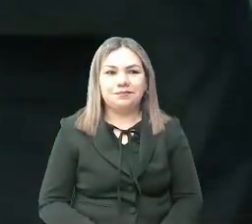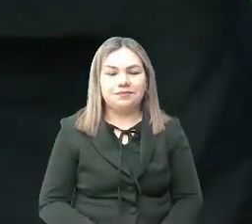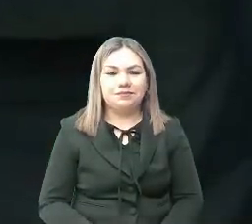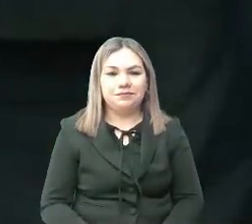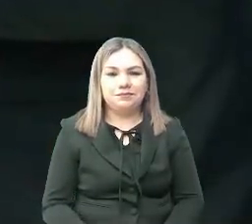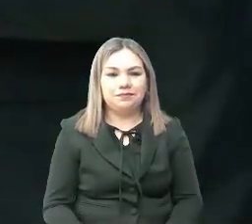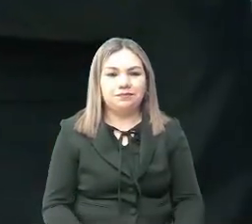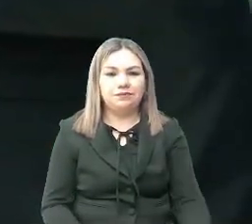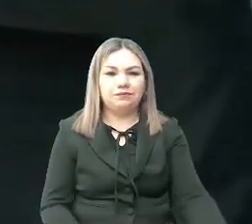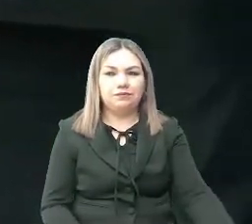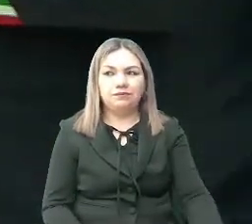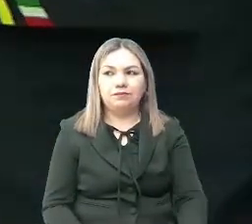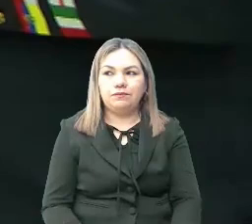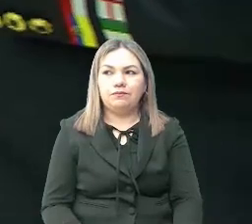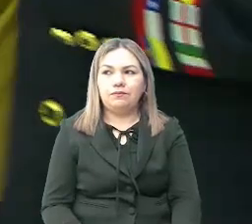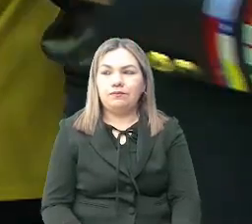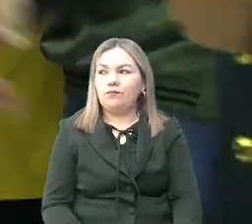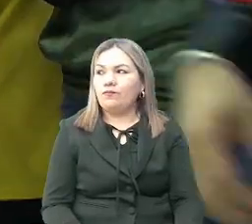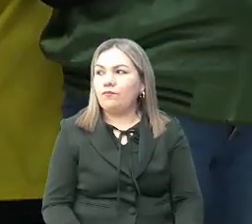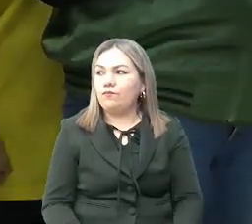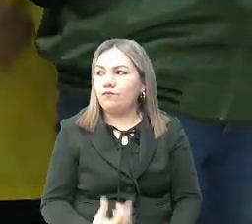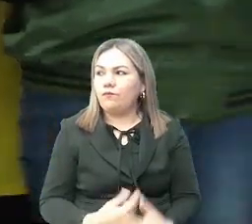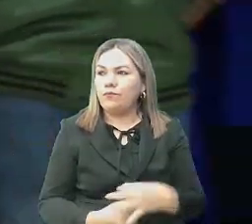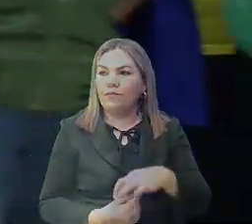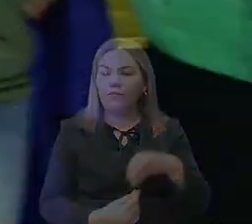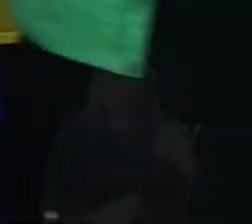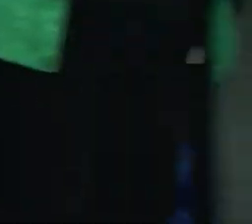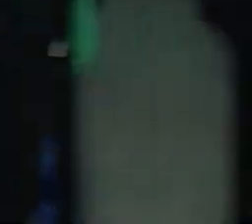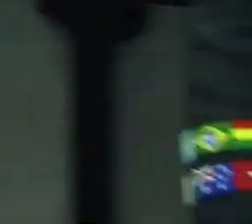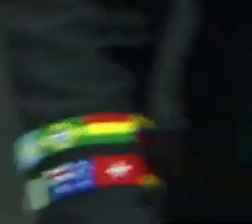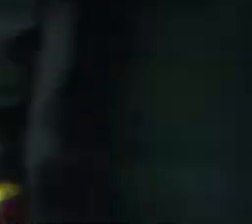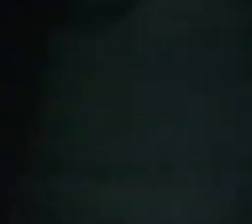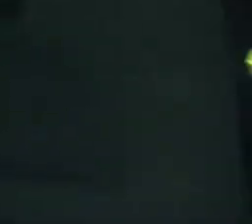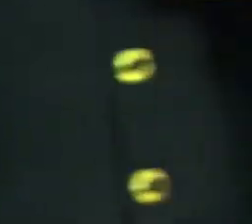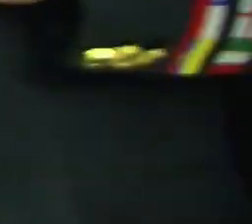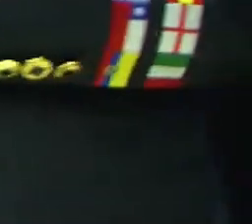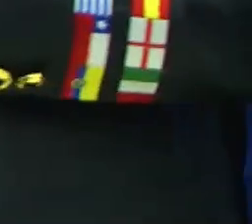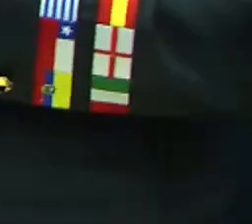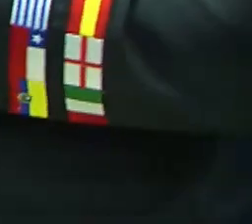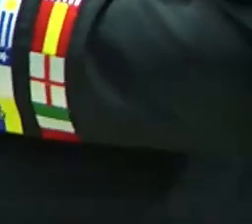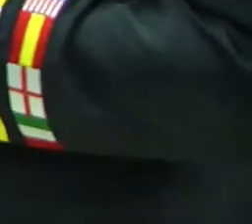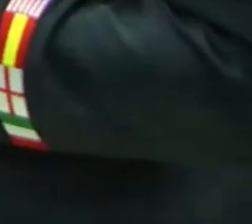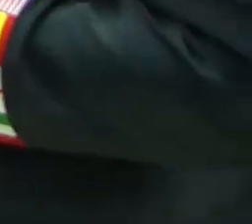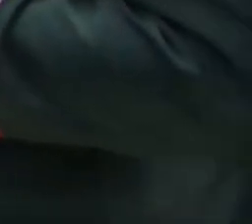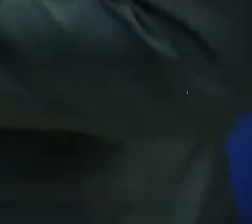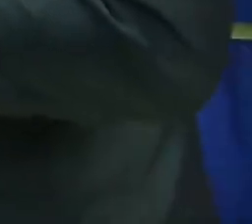The way to the salvation, people that are fattened do not enter.